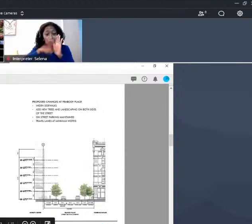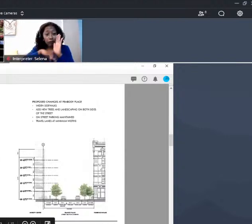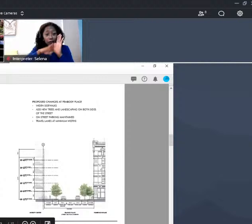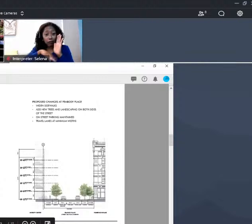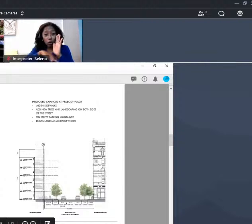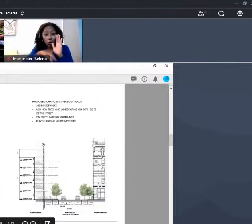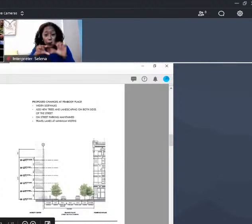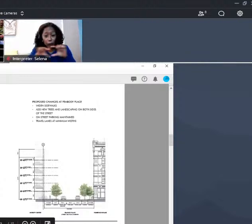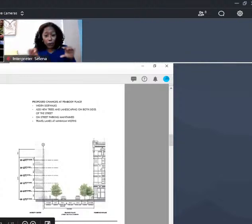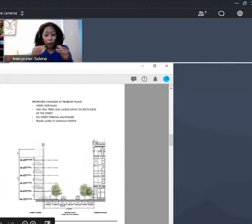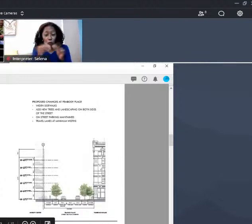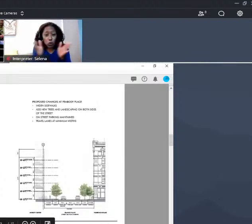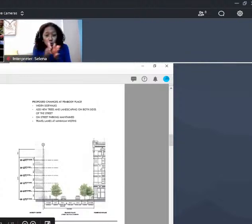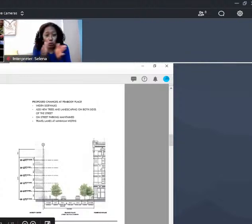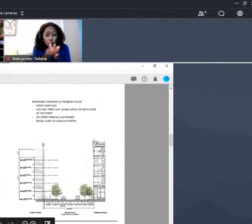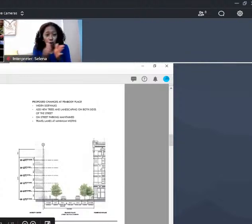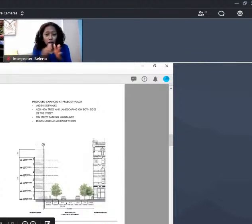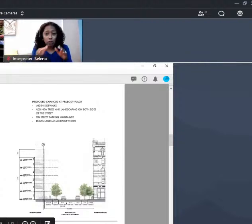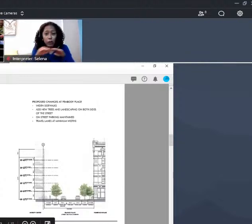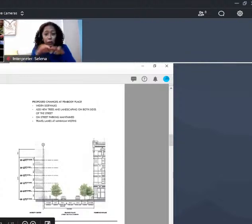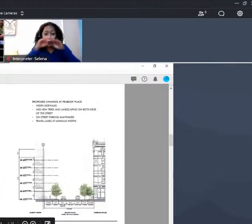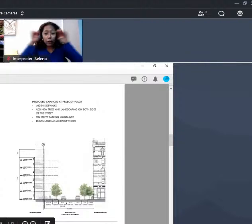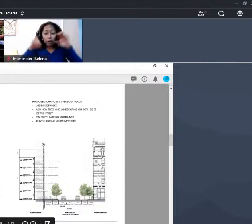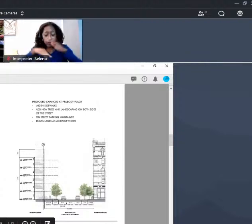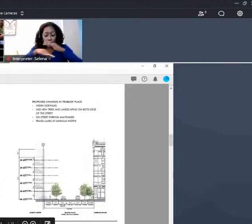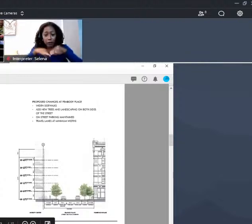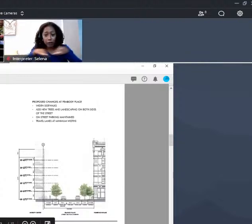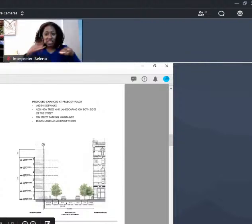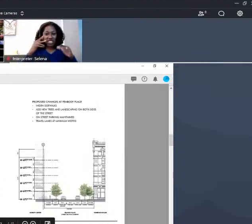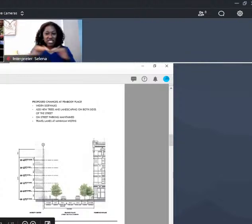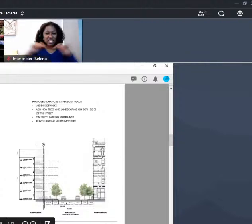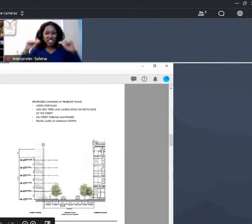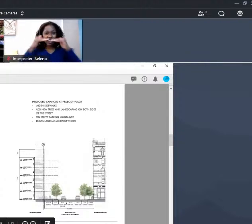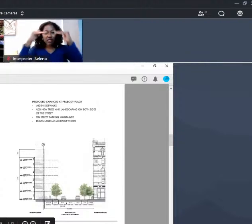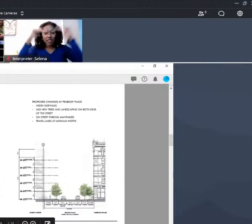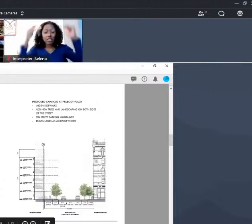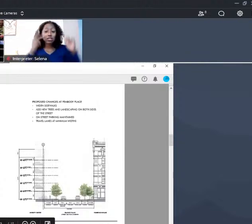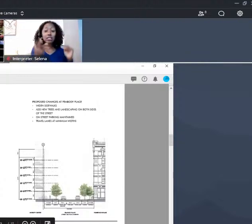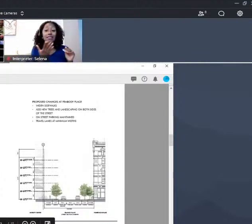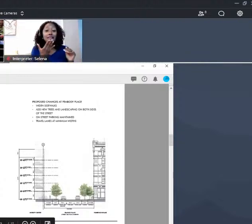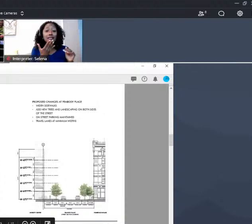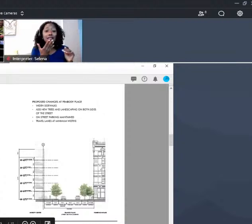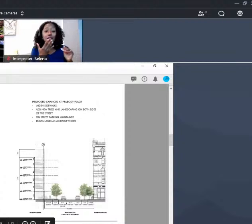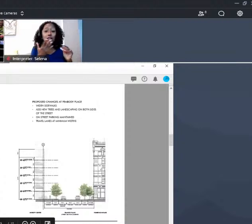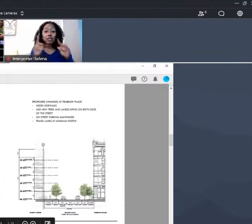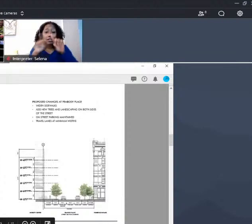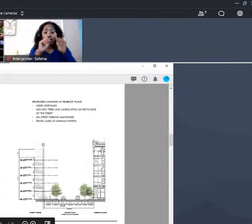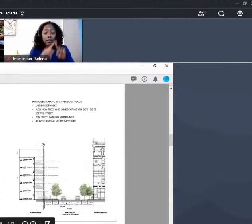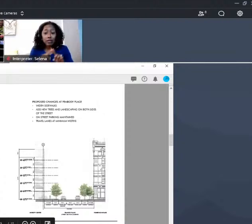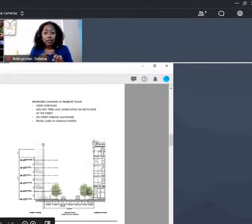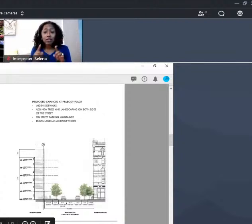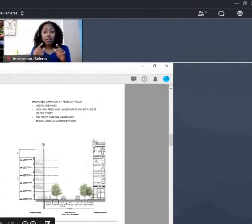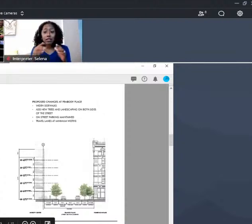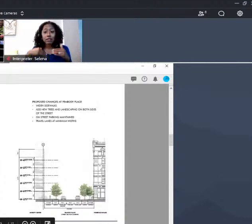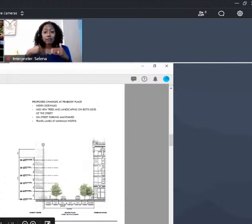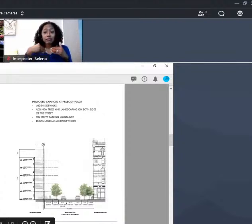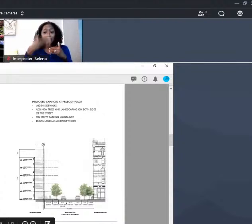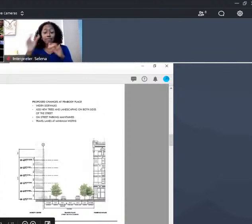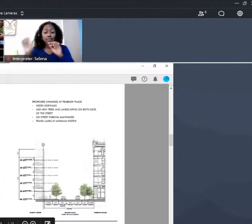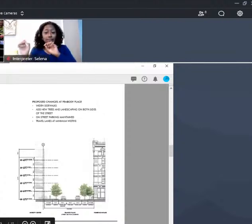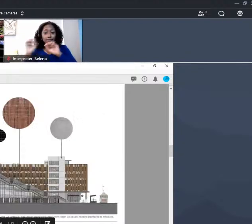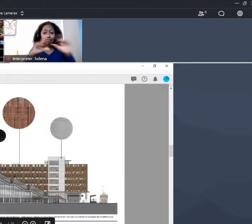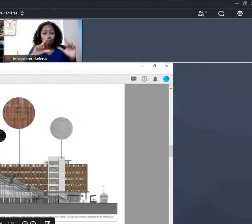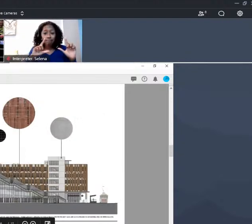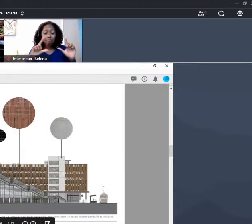little bit smaller. So this is just an elevation. So here's some of the color images here. And on this next slide, I just want to point out